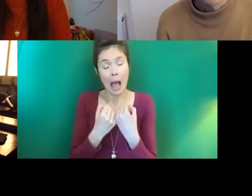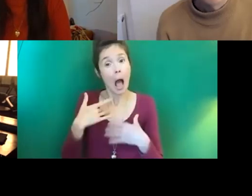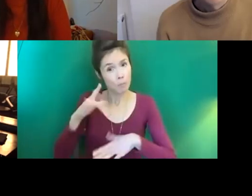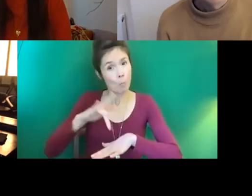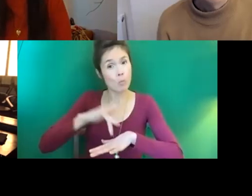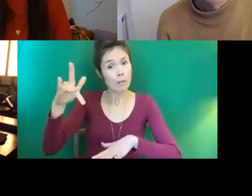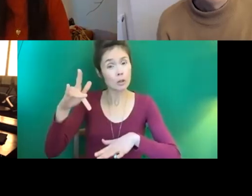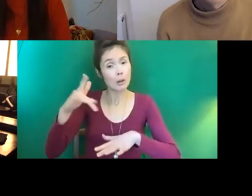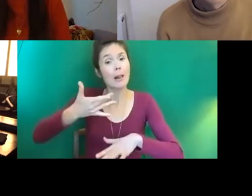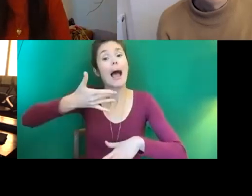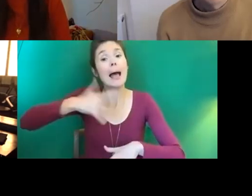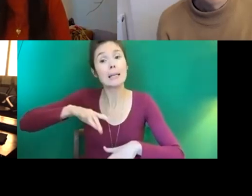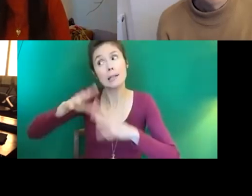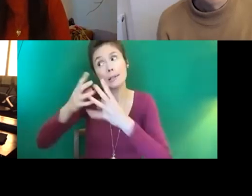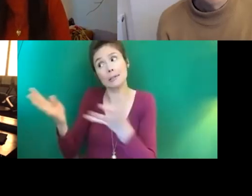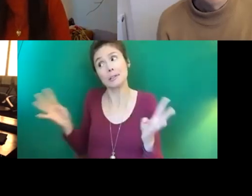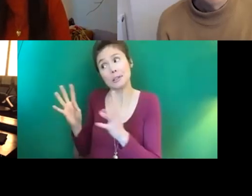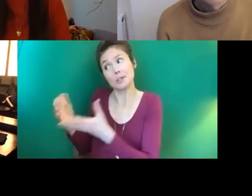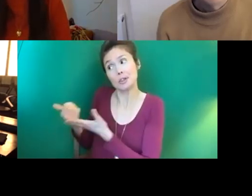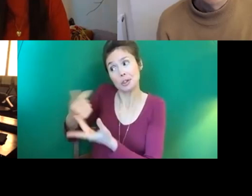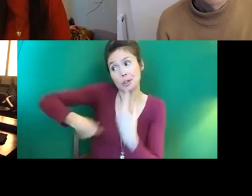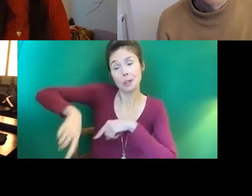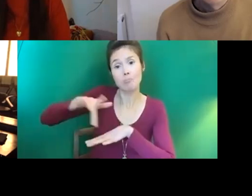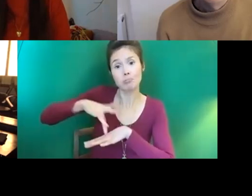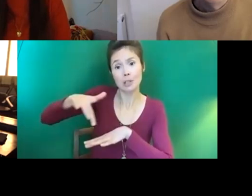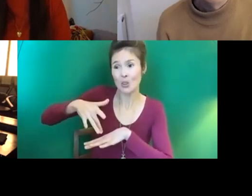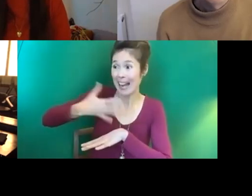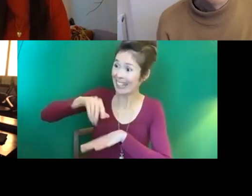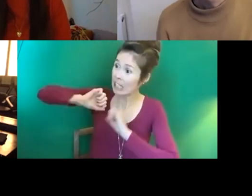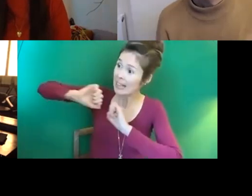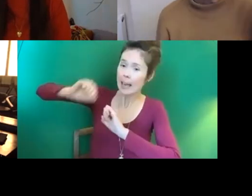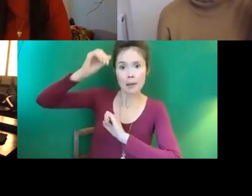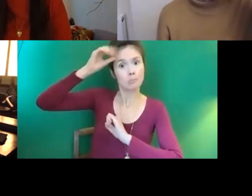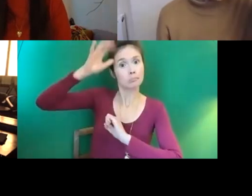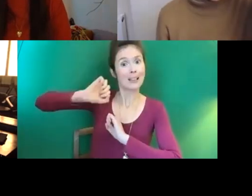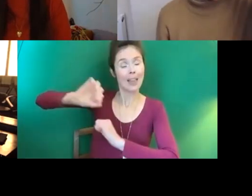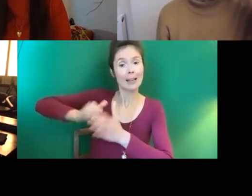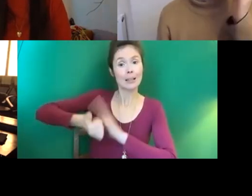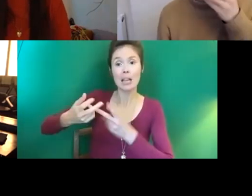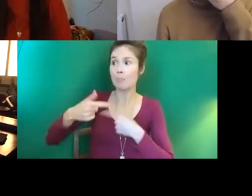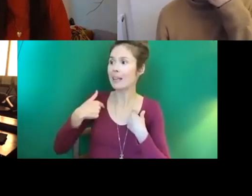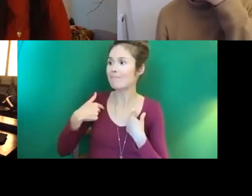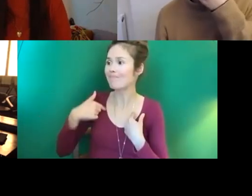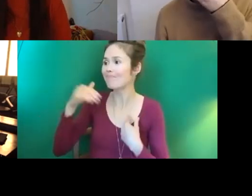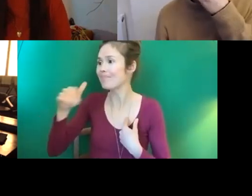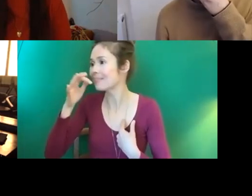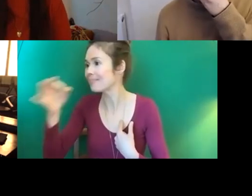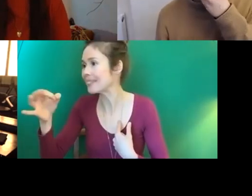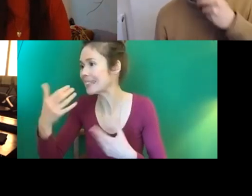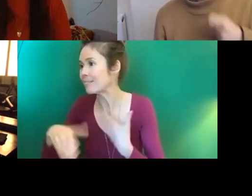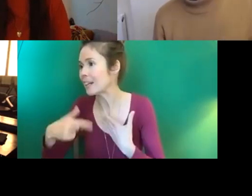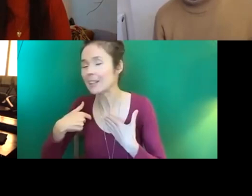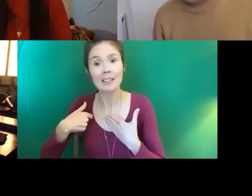and I need professionals around me to raise the game. You know, otherwise I never improve my own music. So